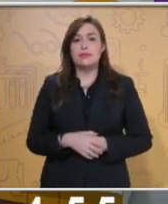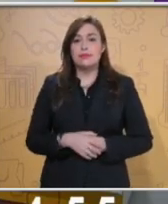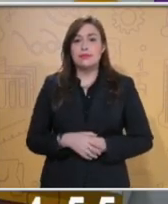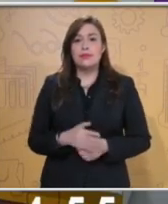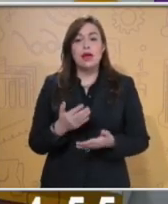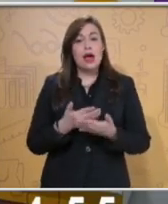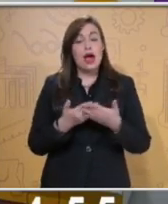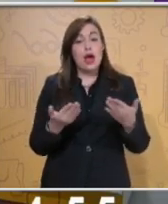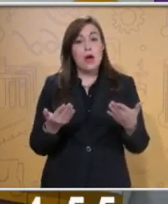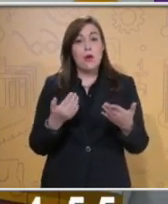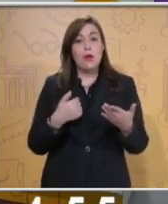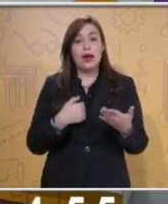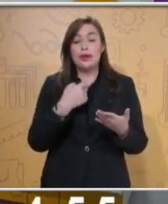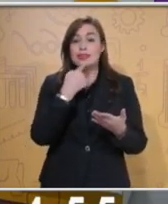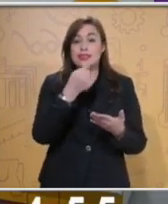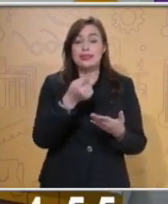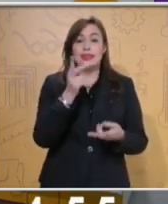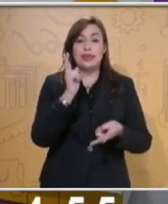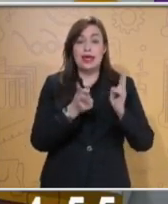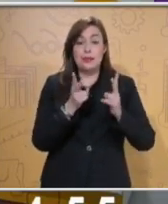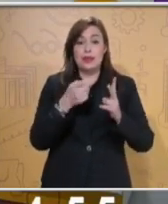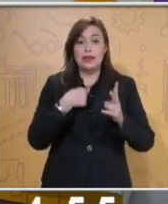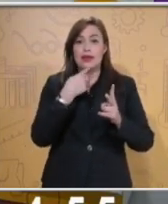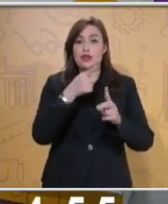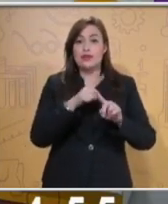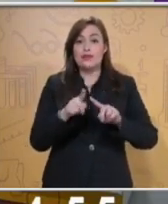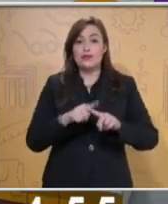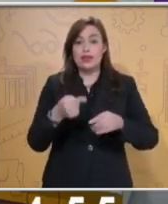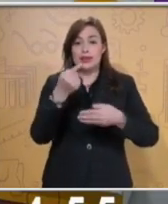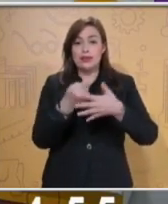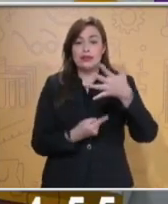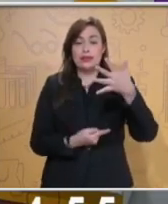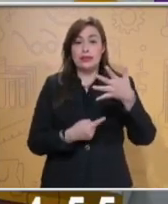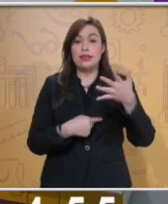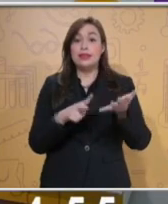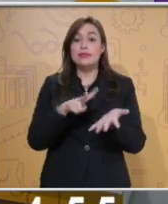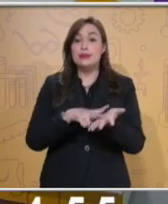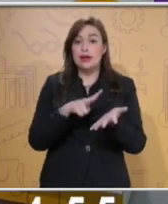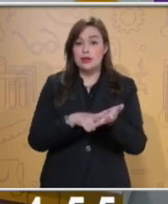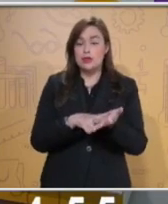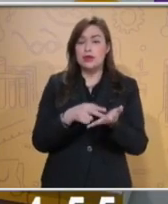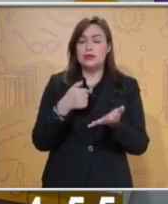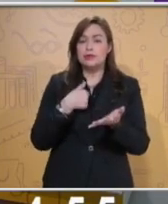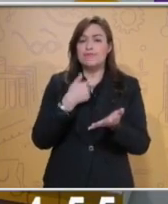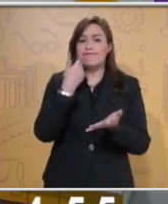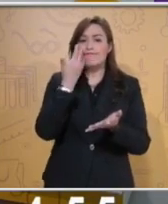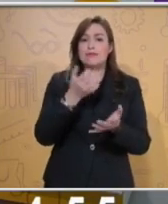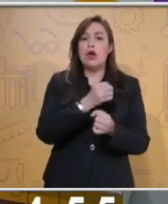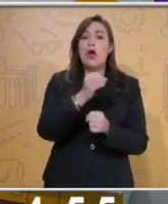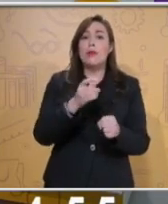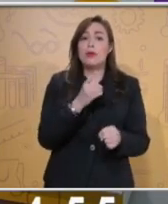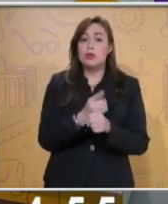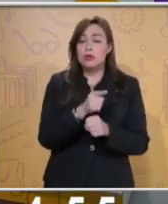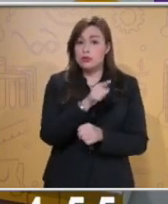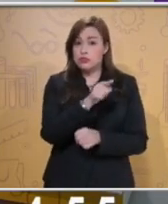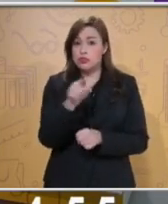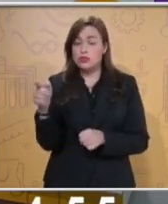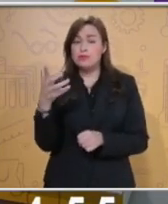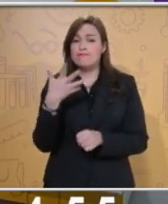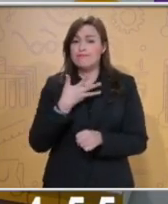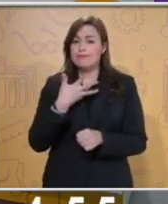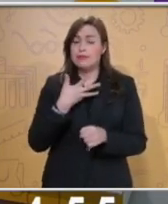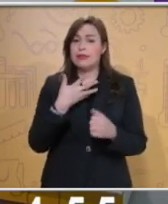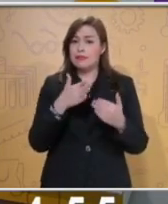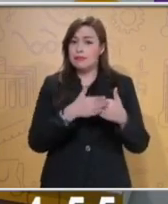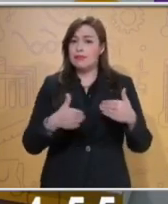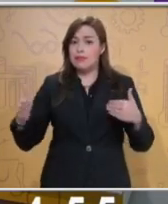Now that we are talking about the social values, I want to take the opportunity to remind you that we need to practice